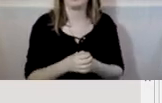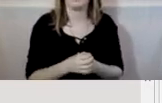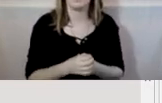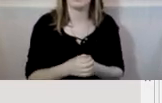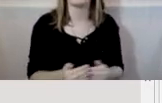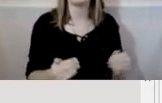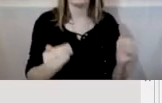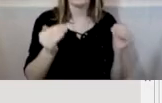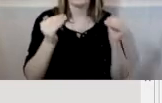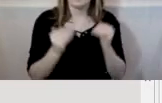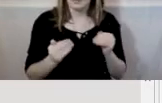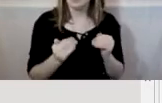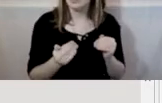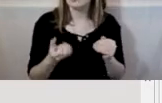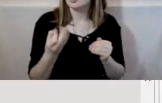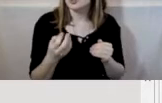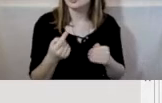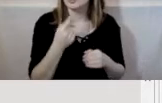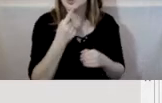Another challenge is